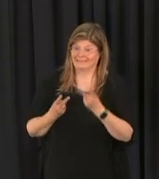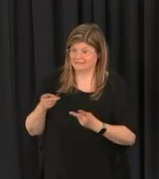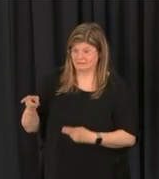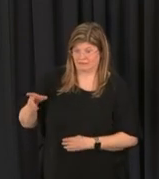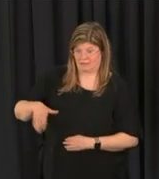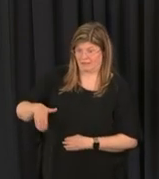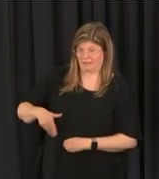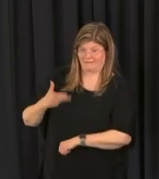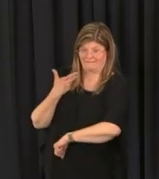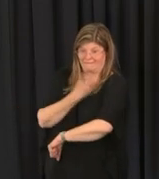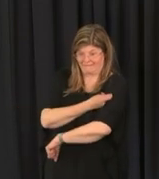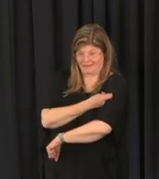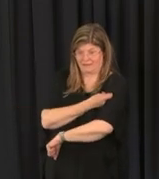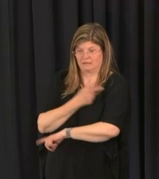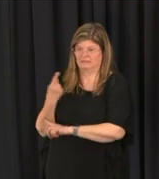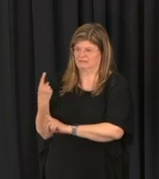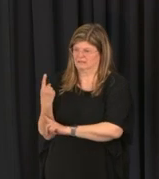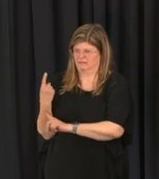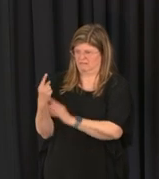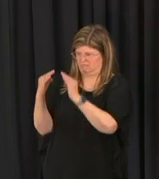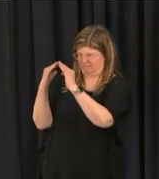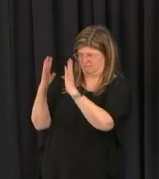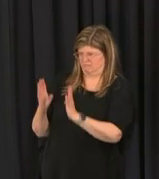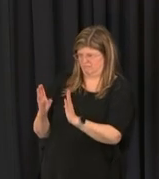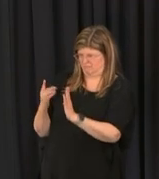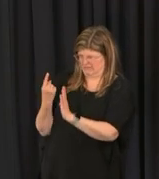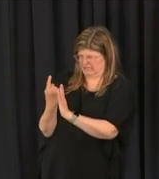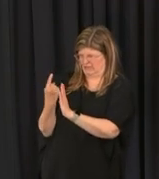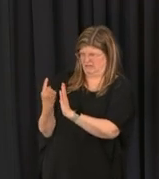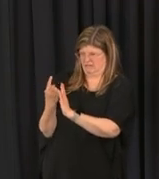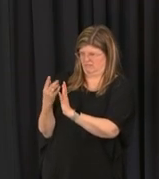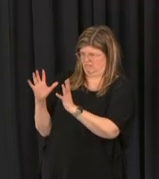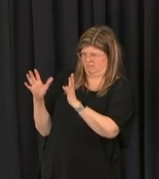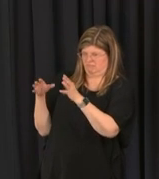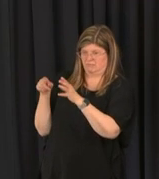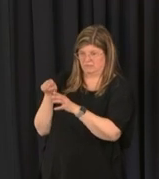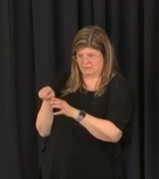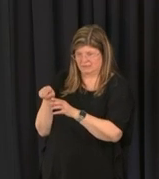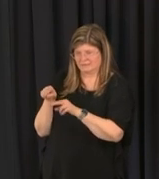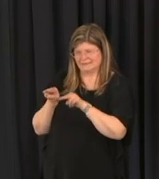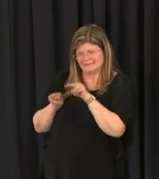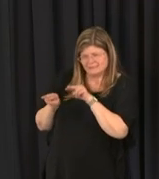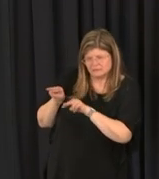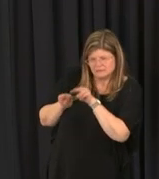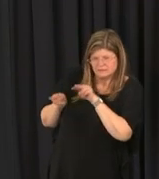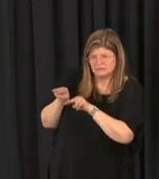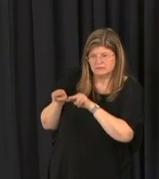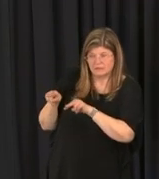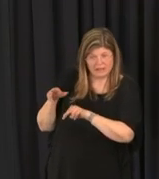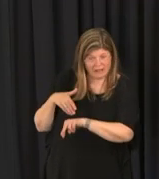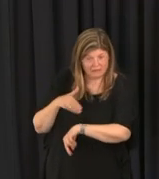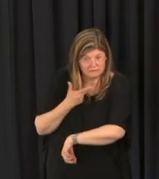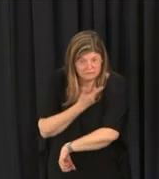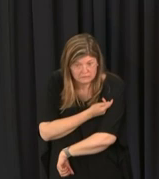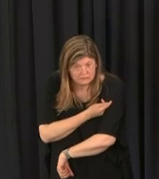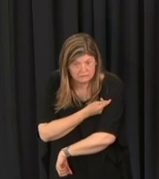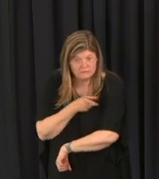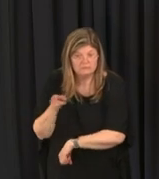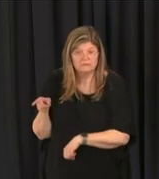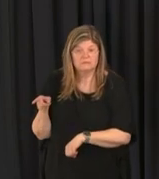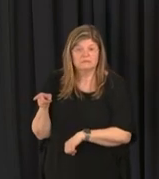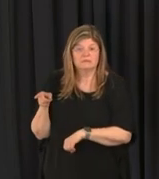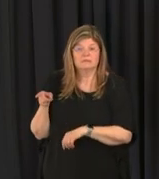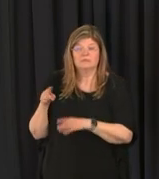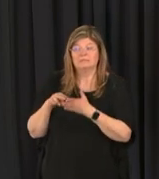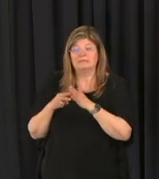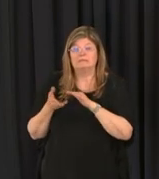unvaccinated people from a single household, which takes into consideration that the unvaccinated individuals are not at